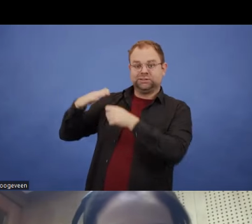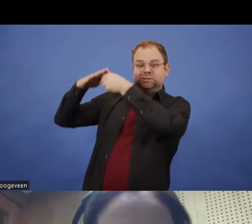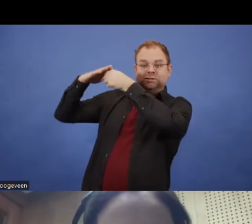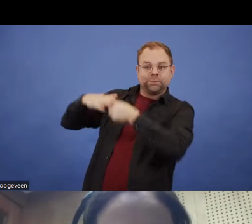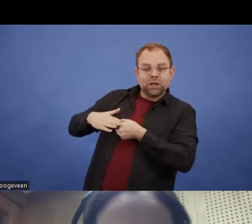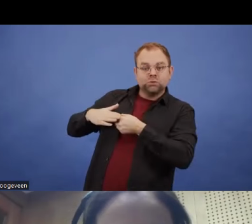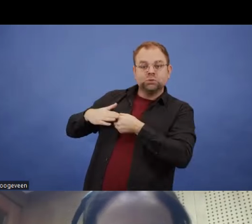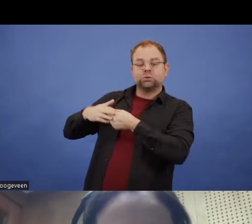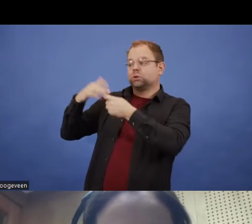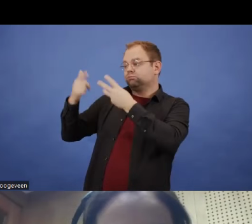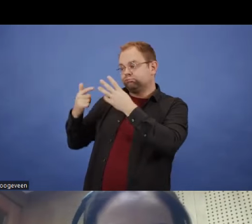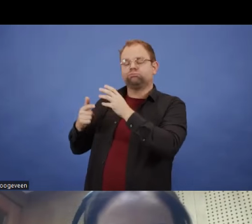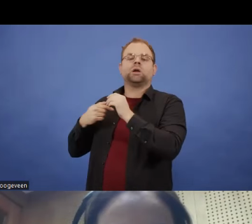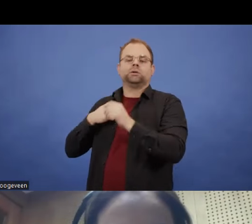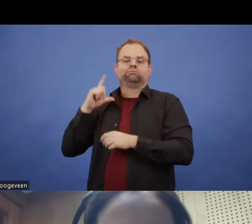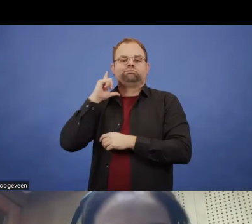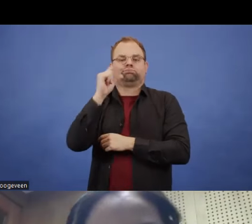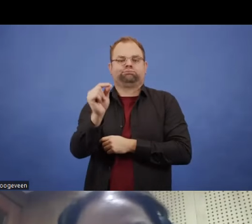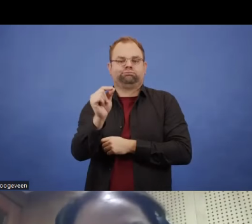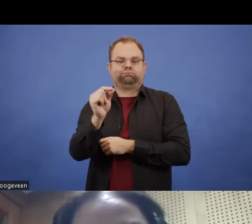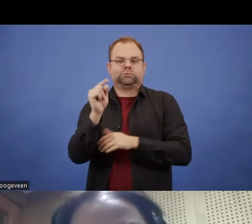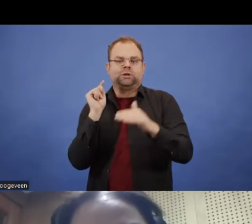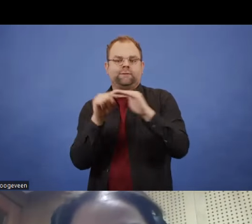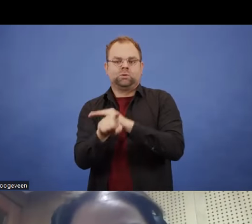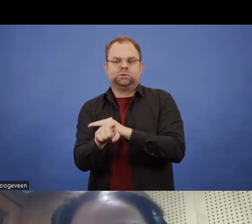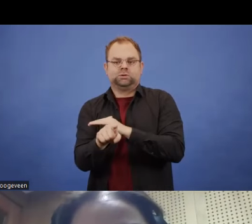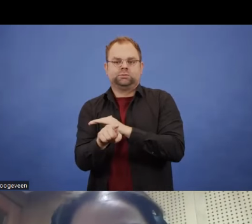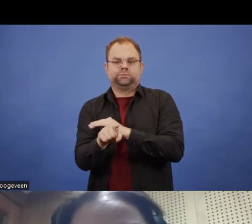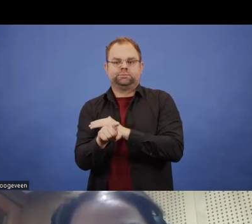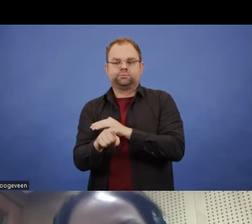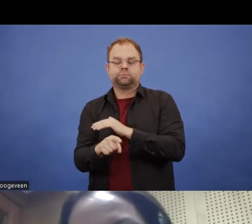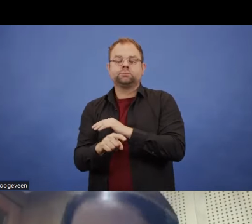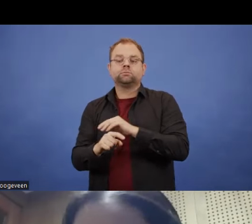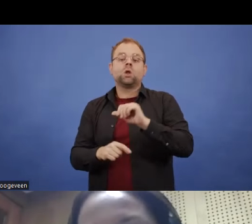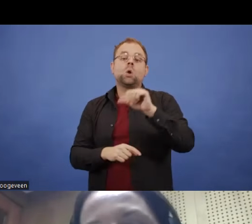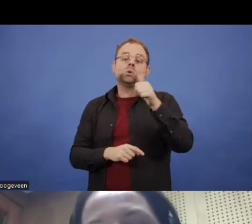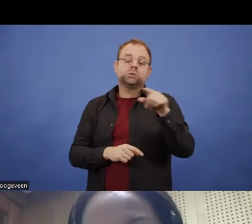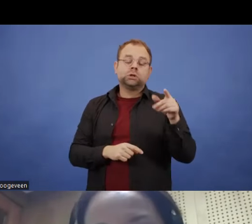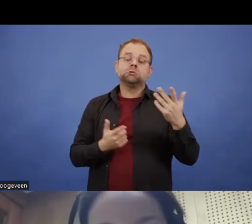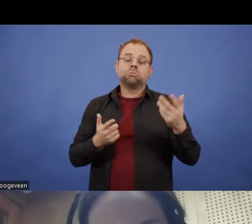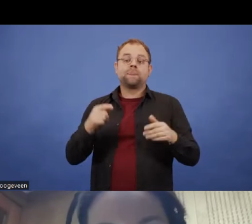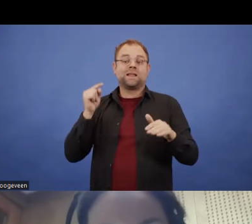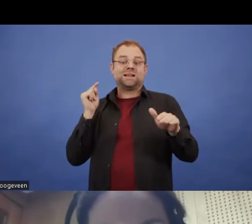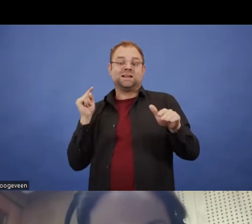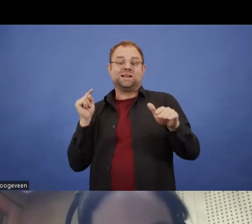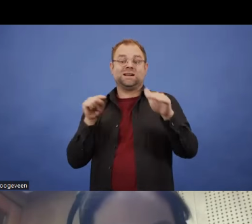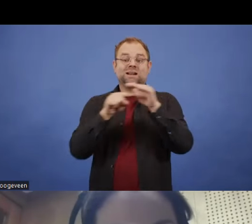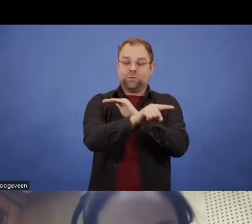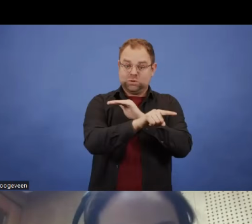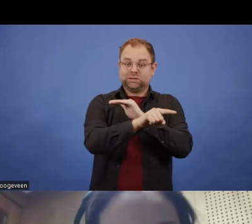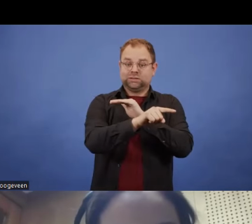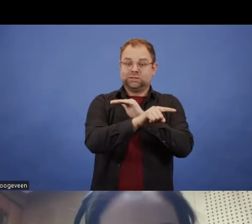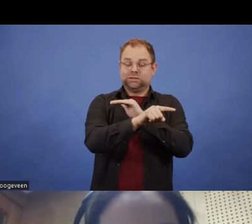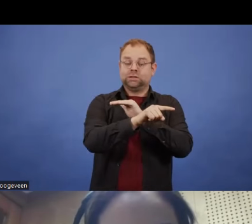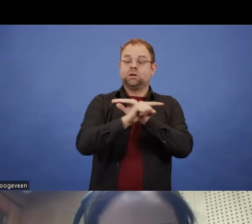that scenario, a refugee becomes stateless, or like statelessness is a consequence of the displacement.